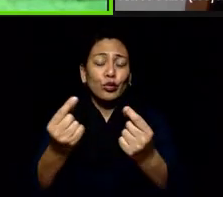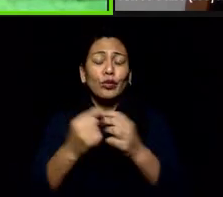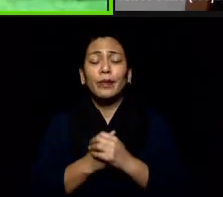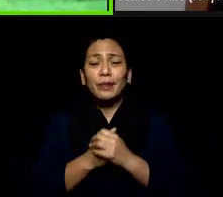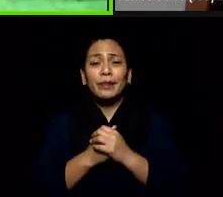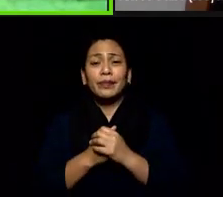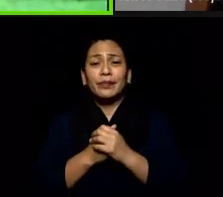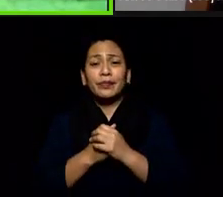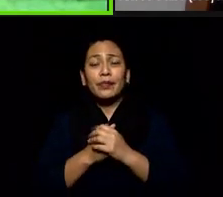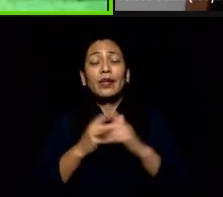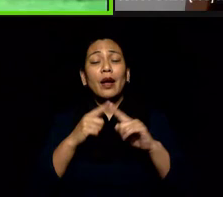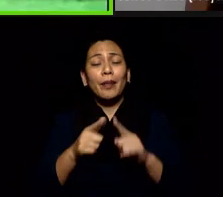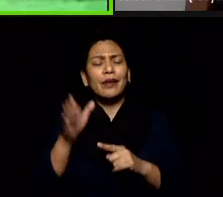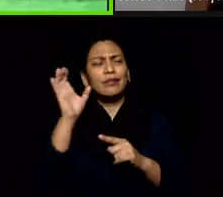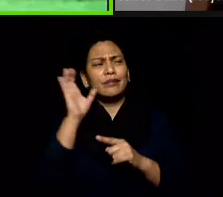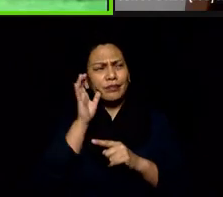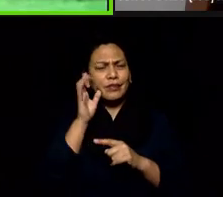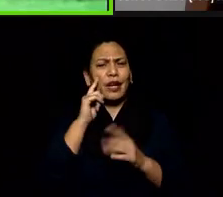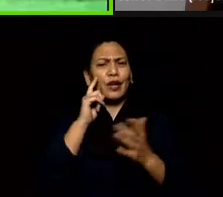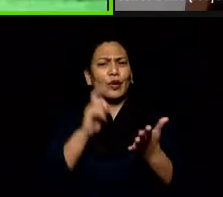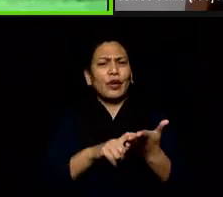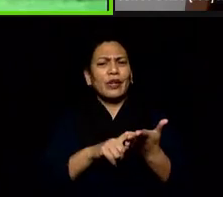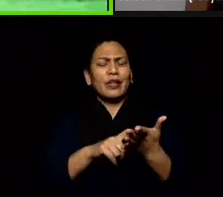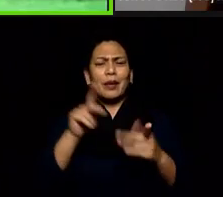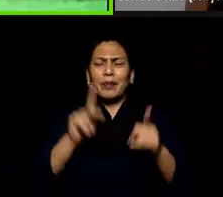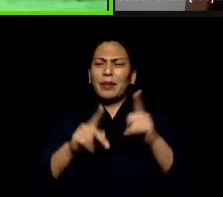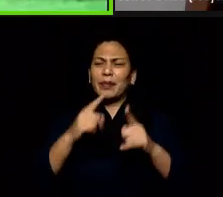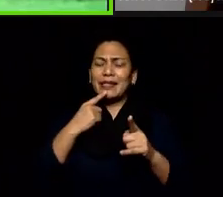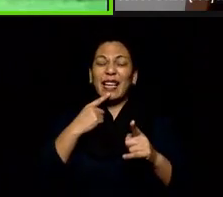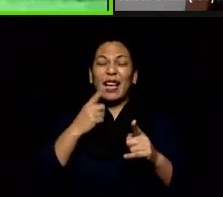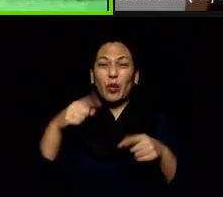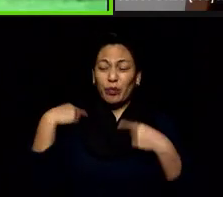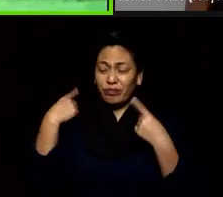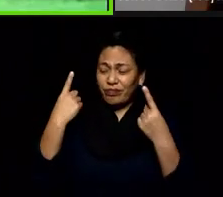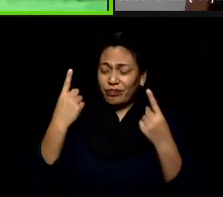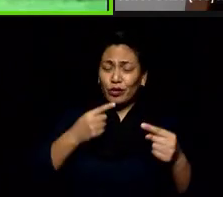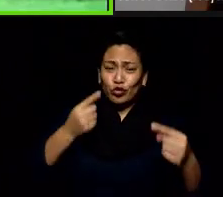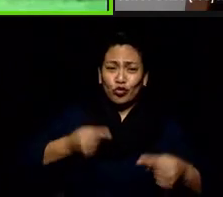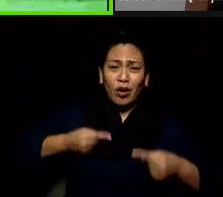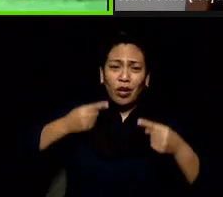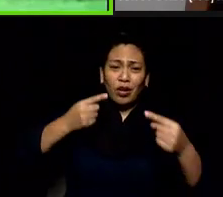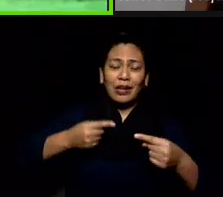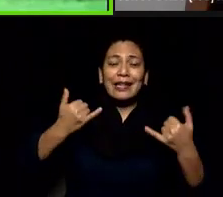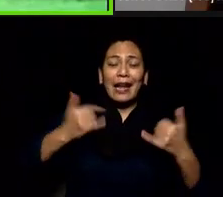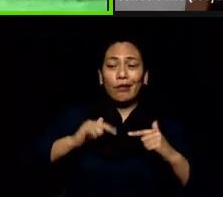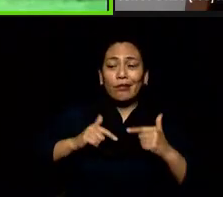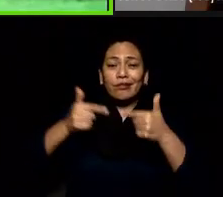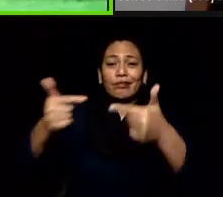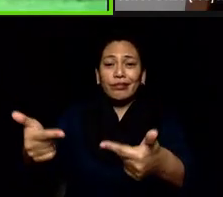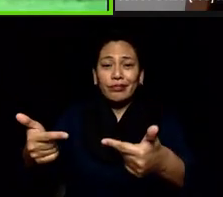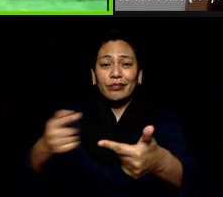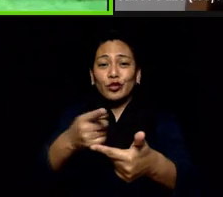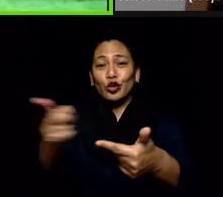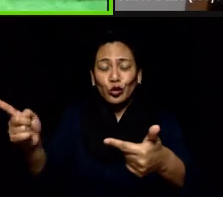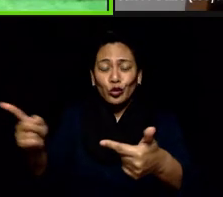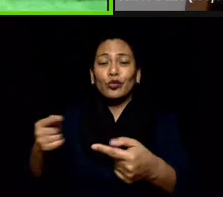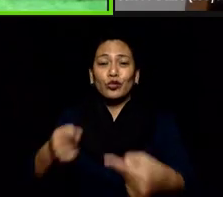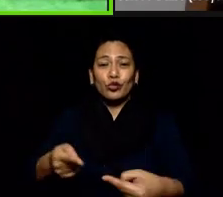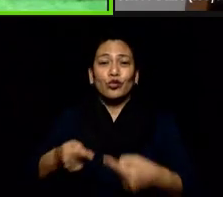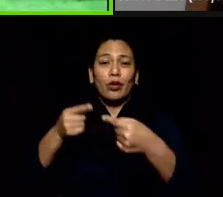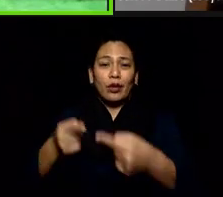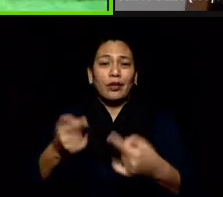What I hear is people saying, we've been struggling, it's your turn to struggle. Like, that's what I hear. And